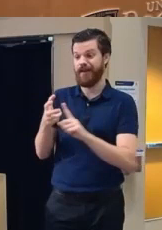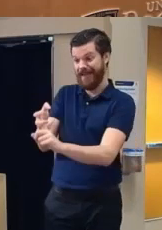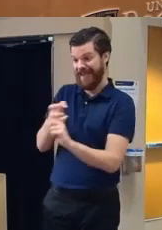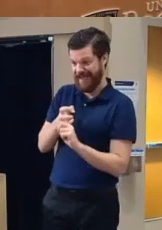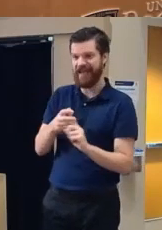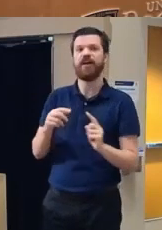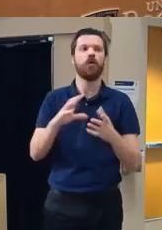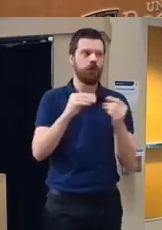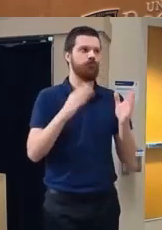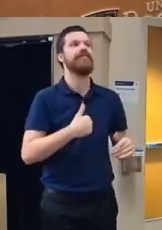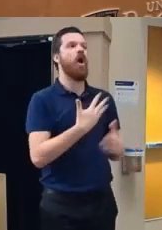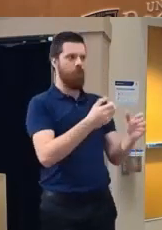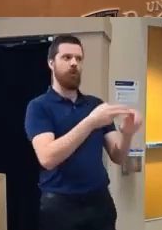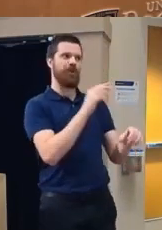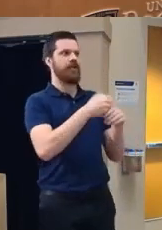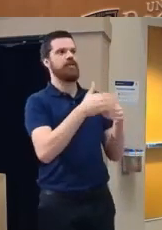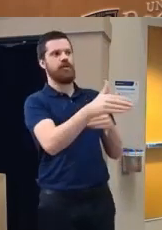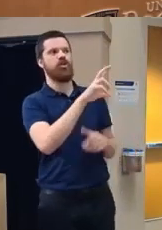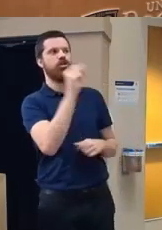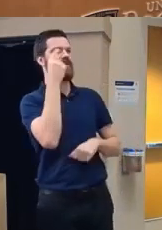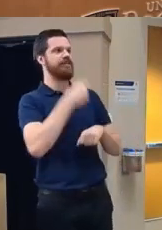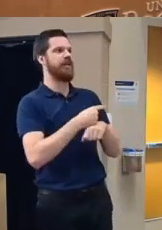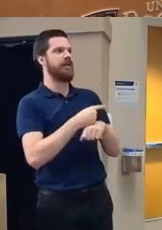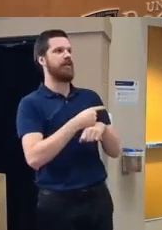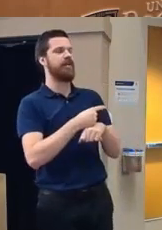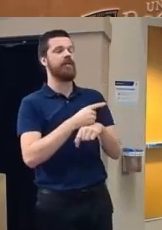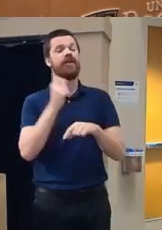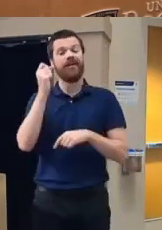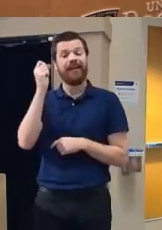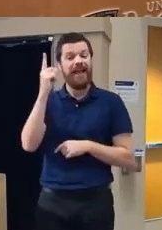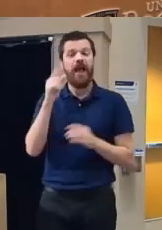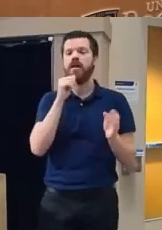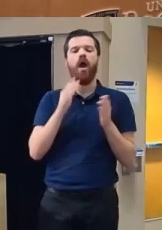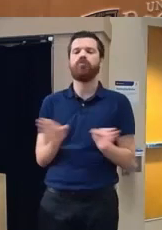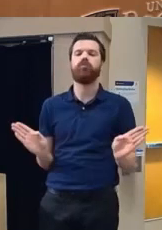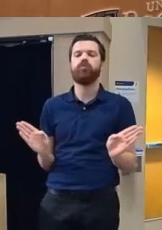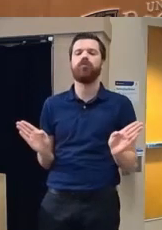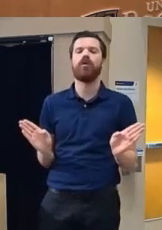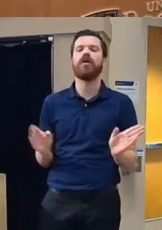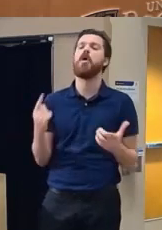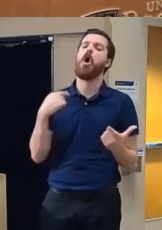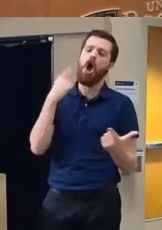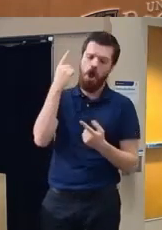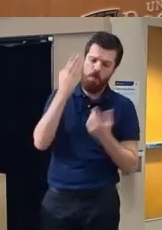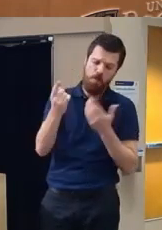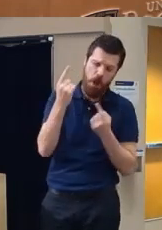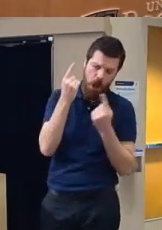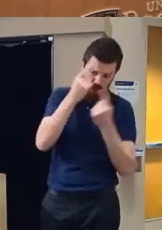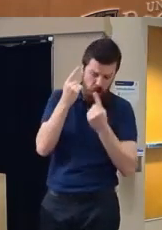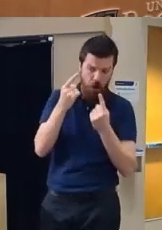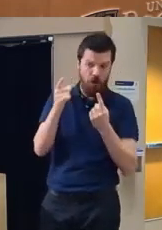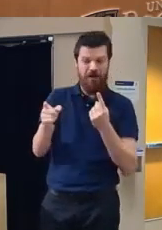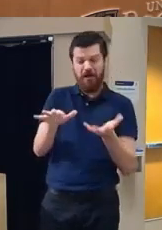say they want to quit within 30 days. They're not larger to say, okay, like we understand you might be considering it. Like, are